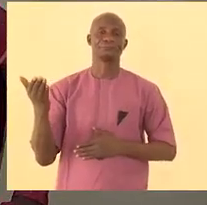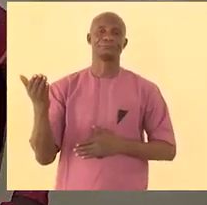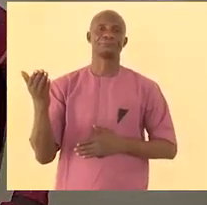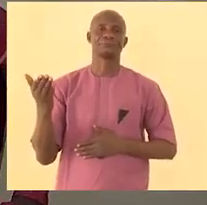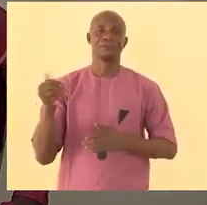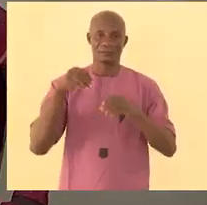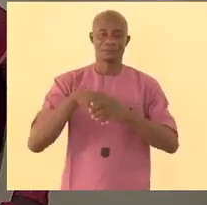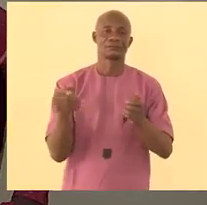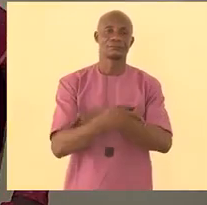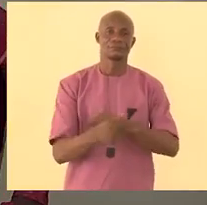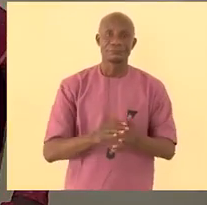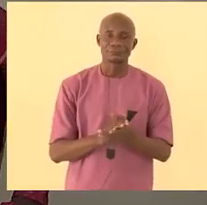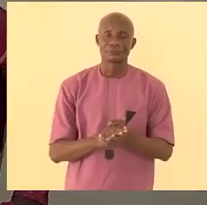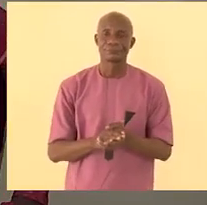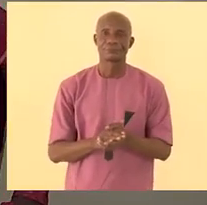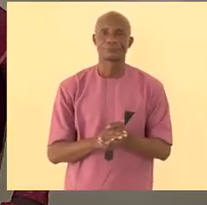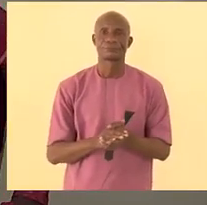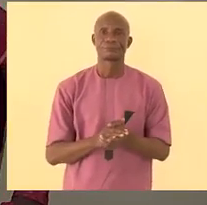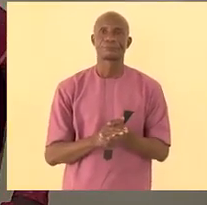well with today.